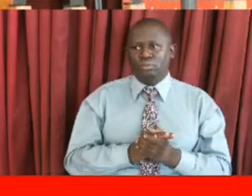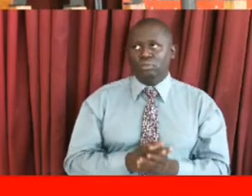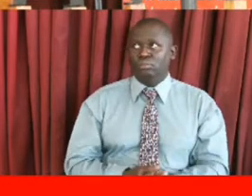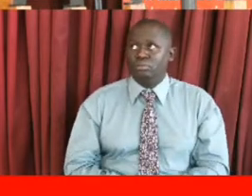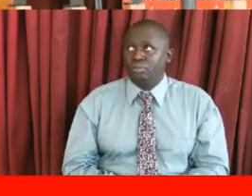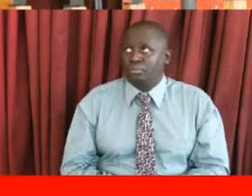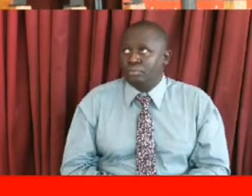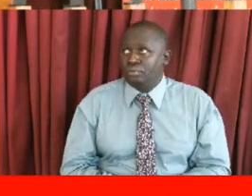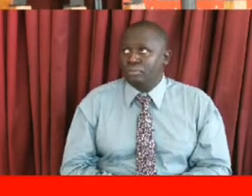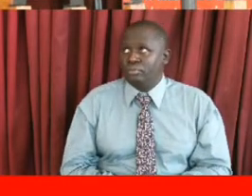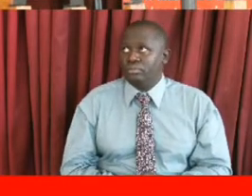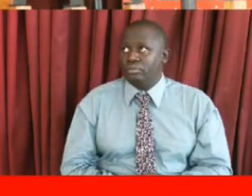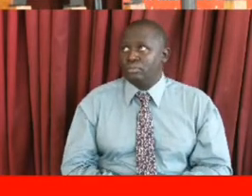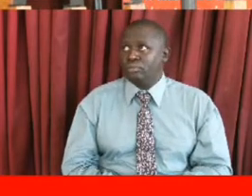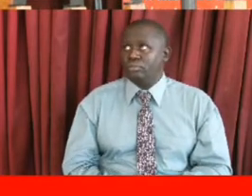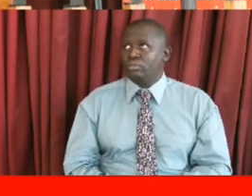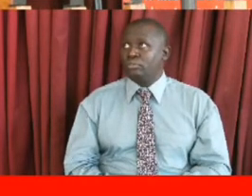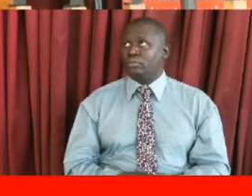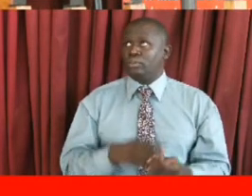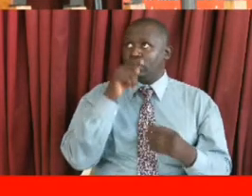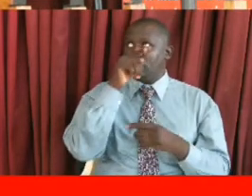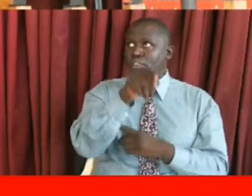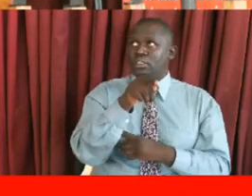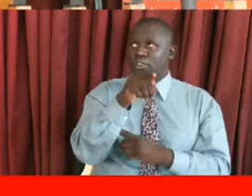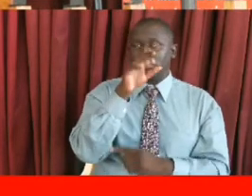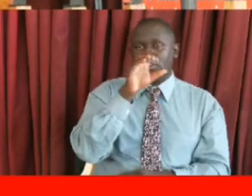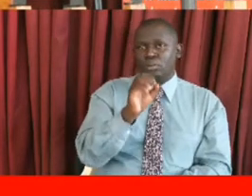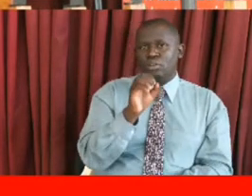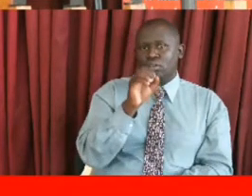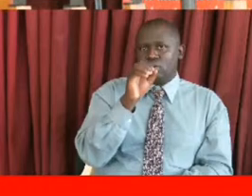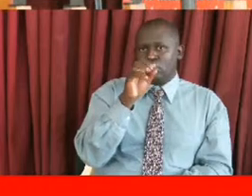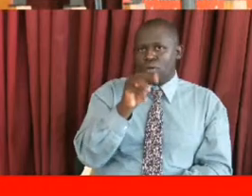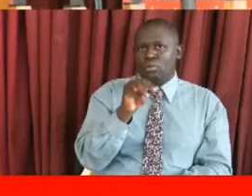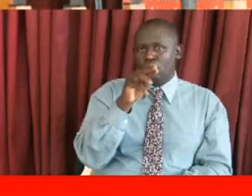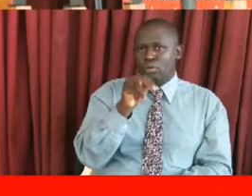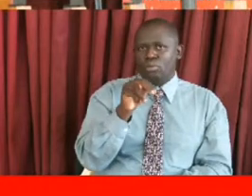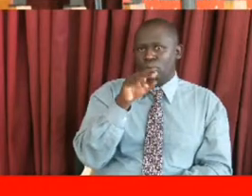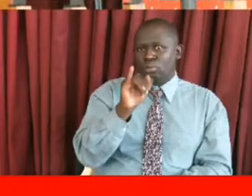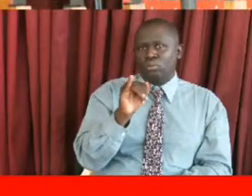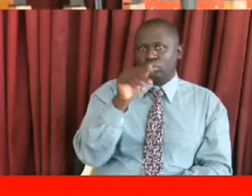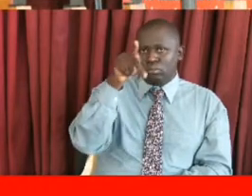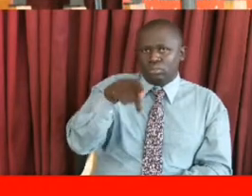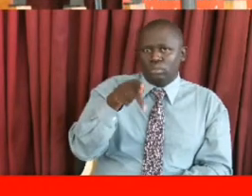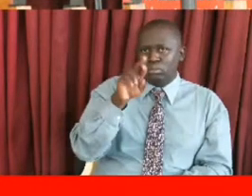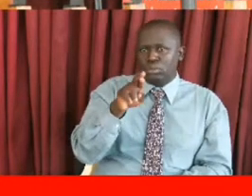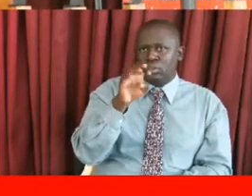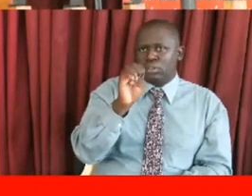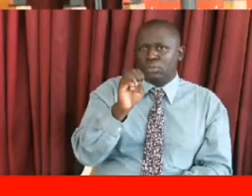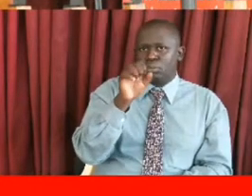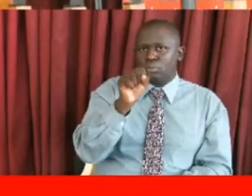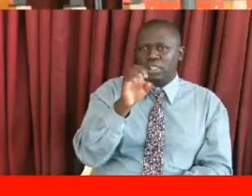omes he is omnipresent because he